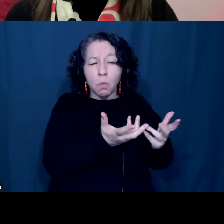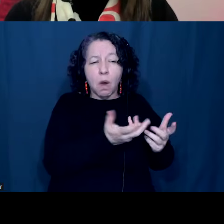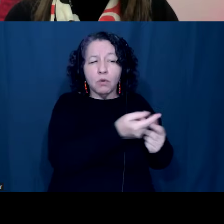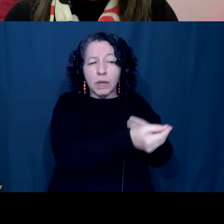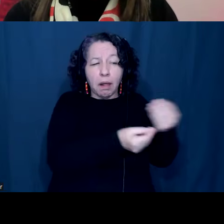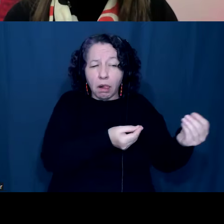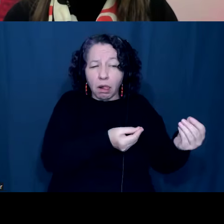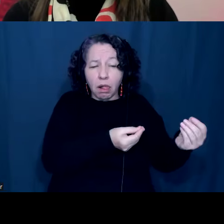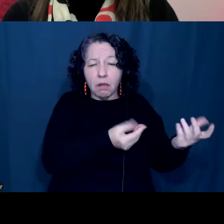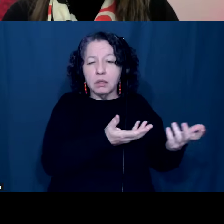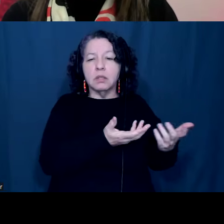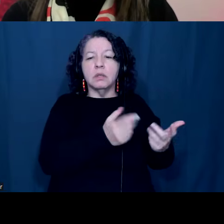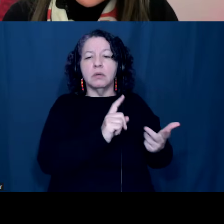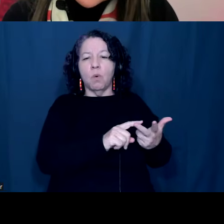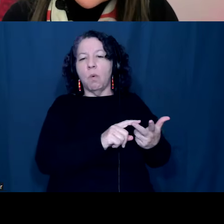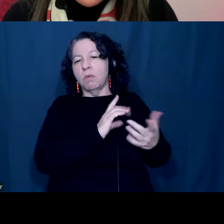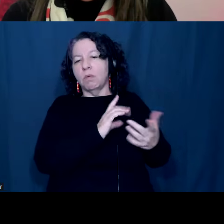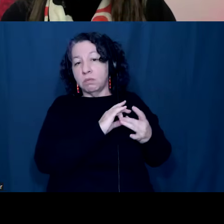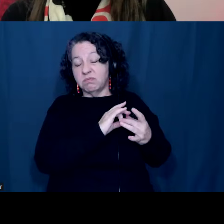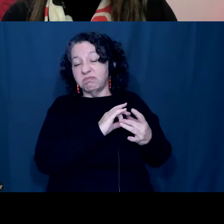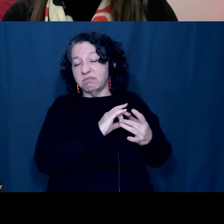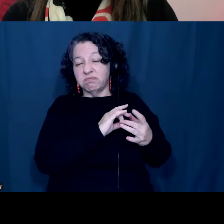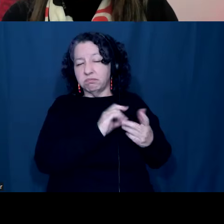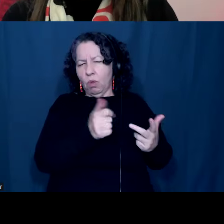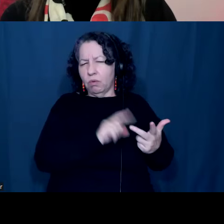Relationship, on the other hand, implies time,